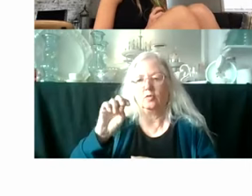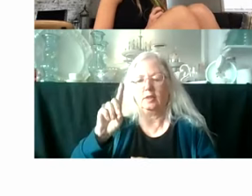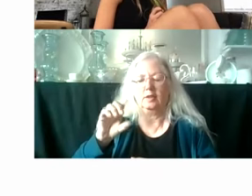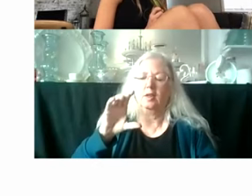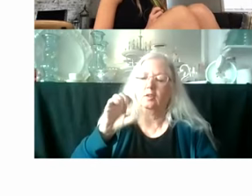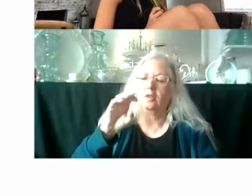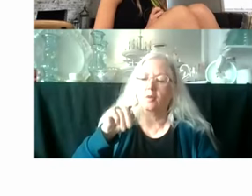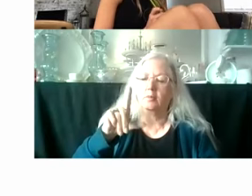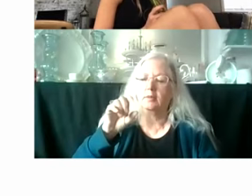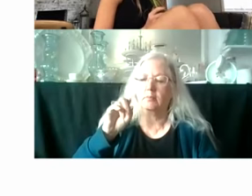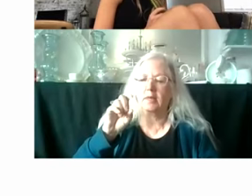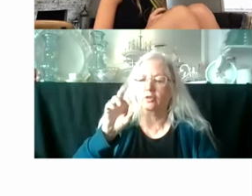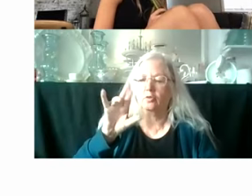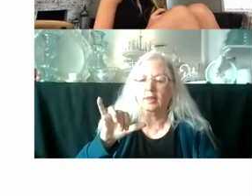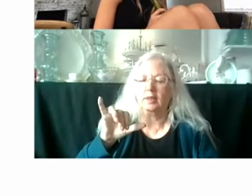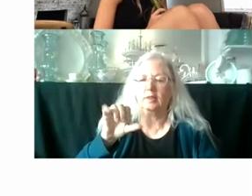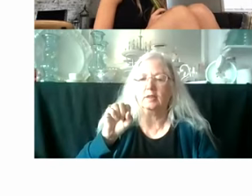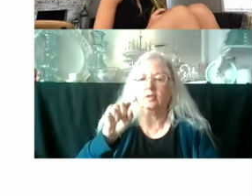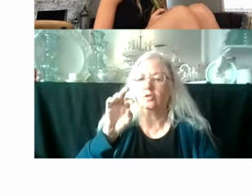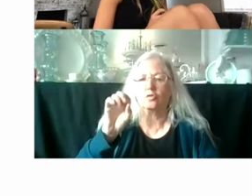complementary strand be?